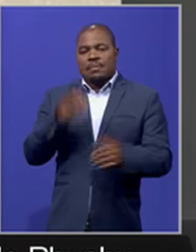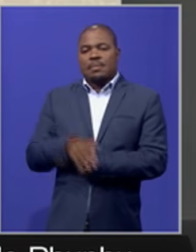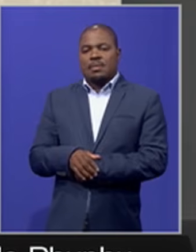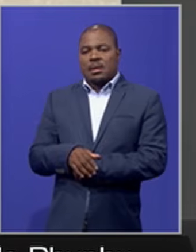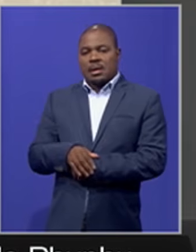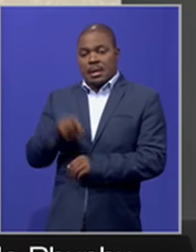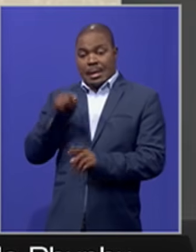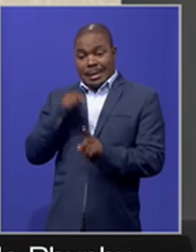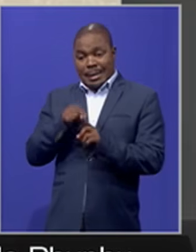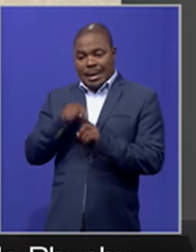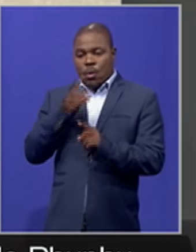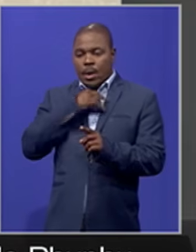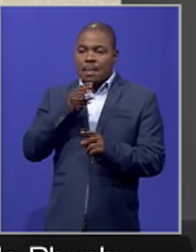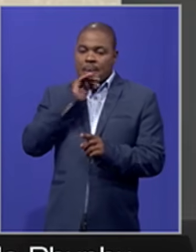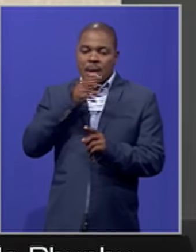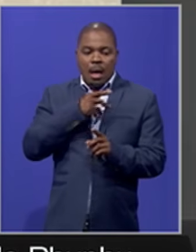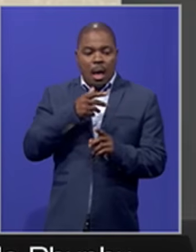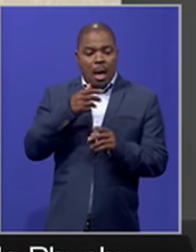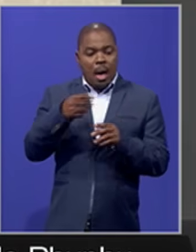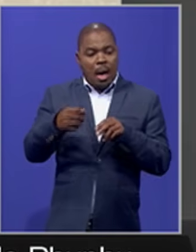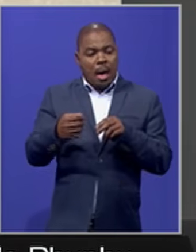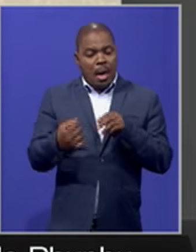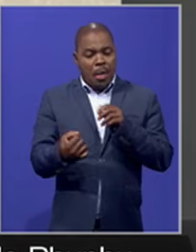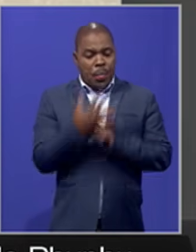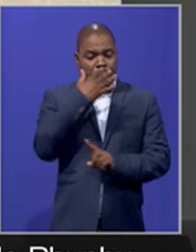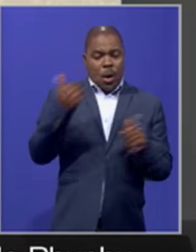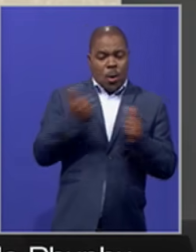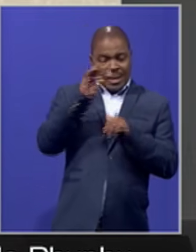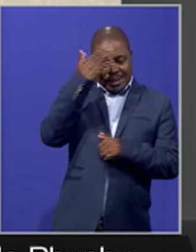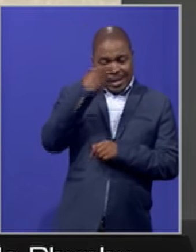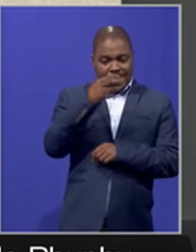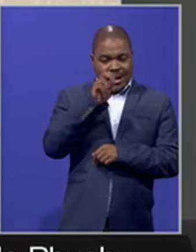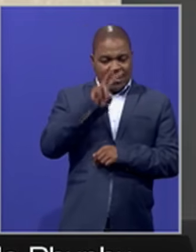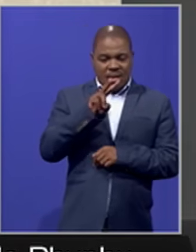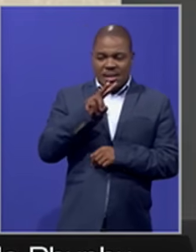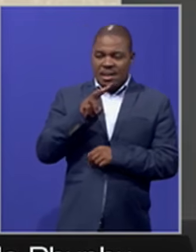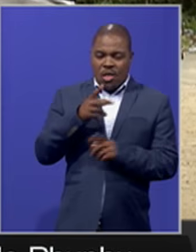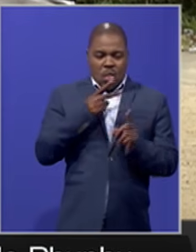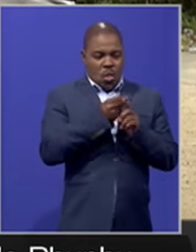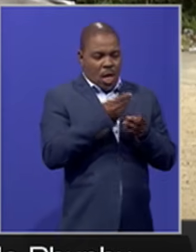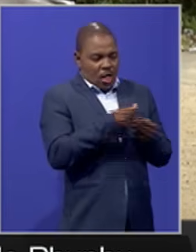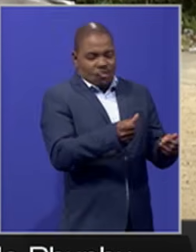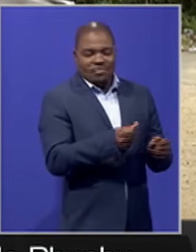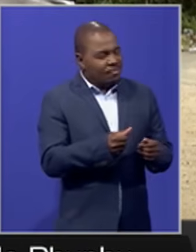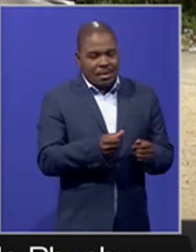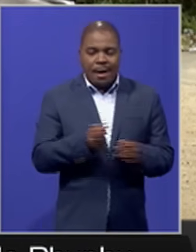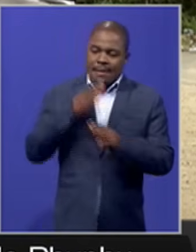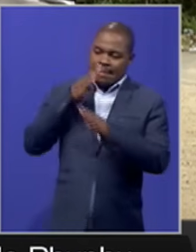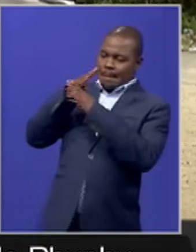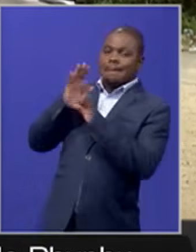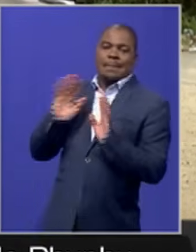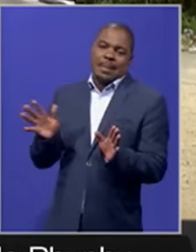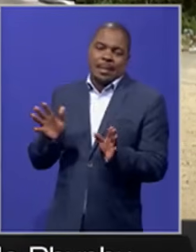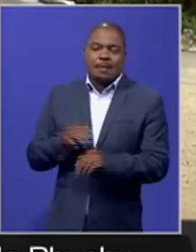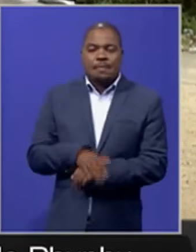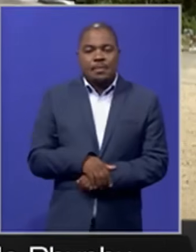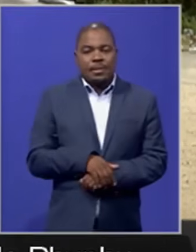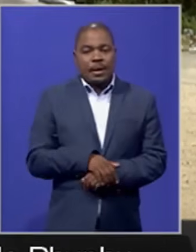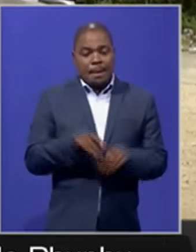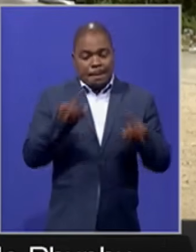se treatment ya HIV. E sireletsa gore motho after kry-a mogare o wa HIV. Ka bagare jaaka puso e ipaakanyetsa